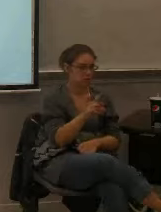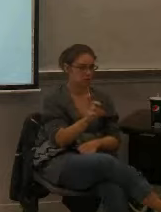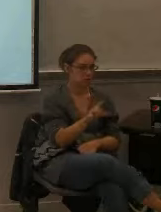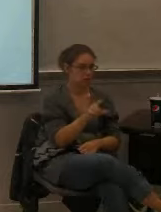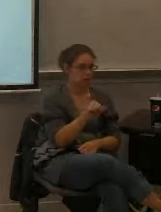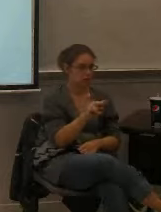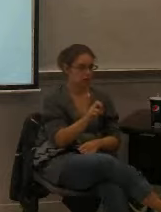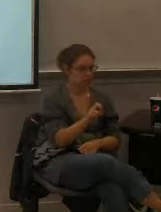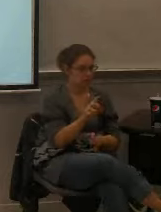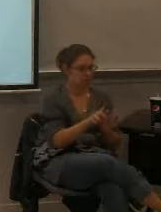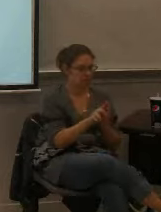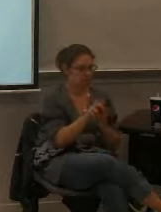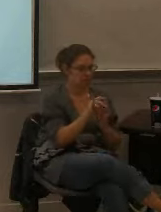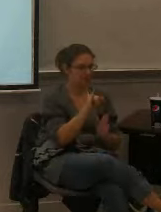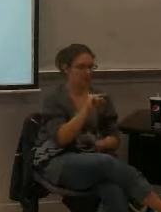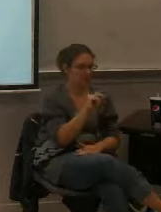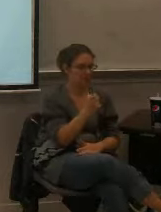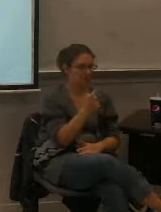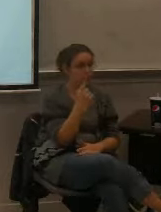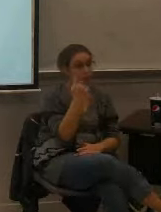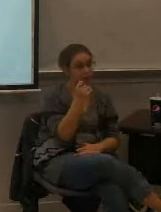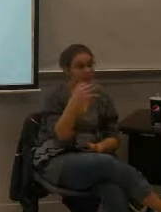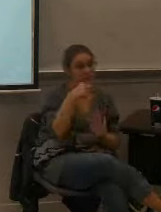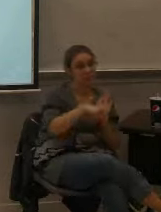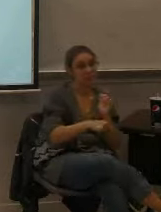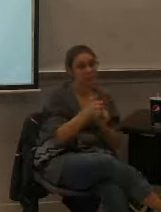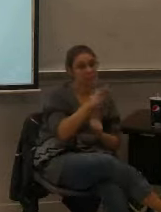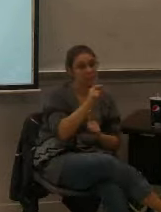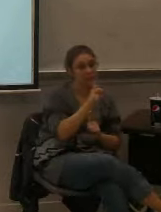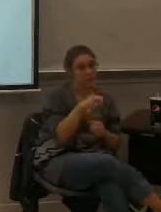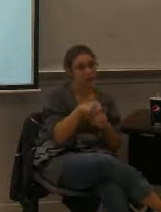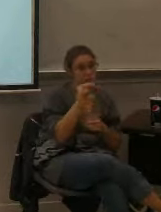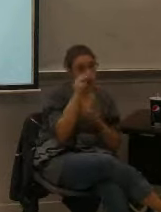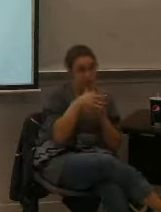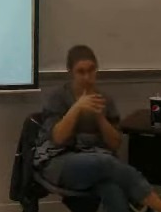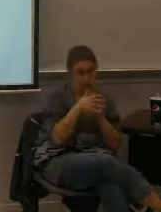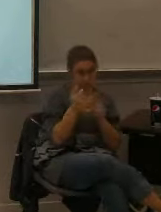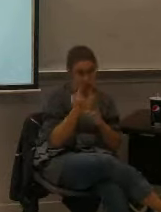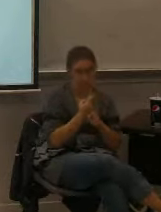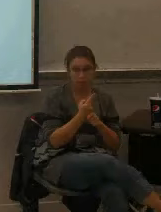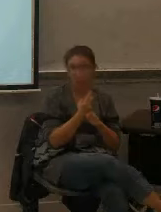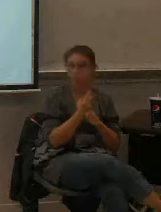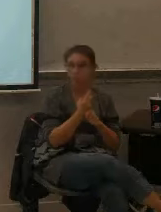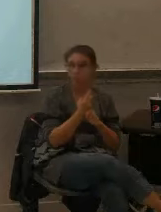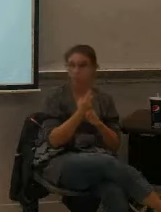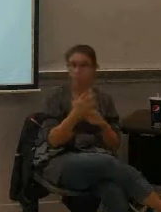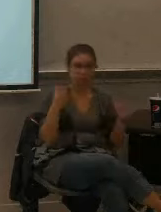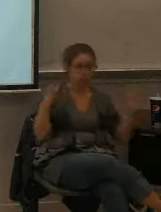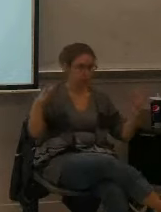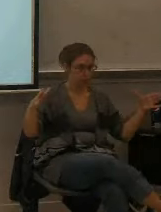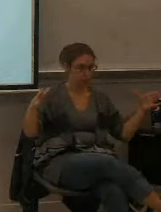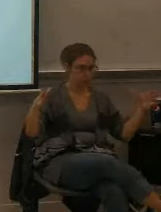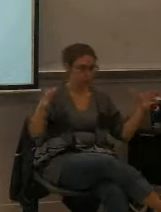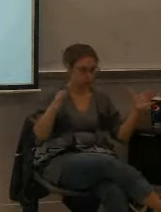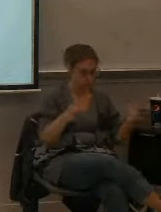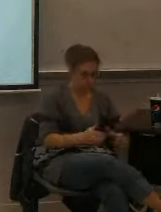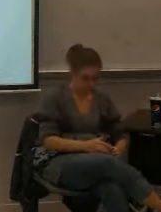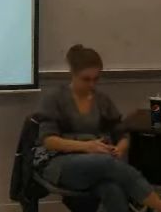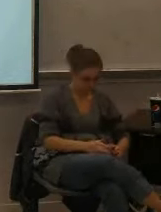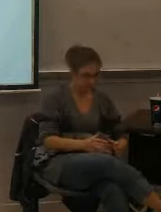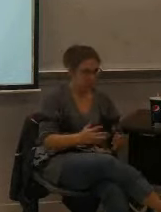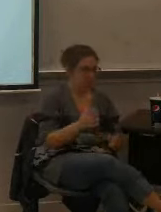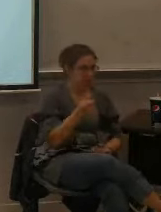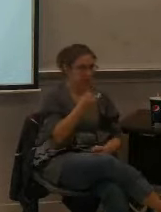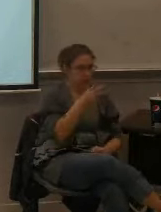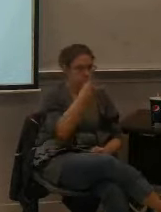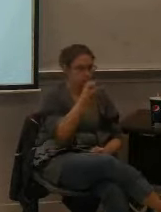development index. It's one of the deepest lakes in North America, right? So it just has a little bit of little